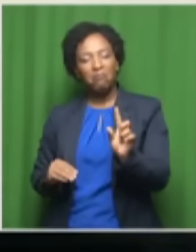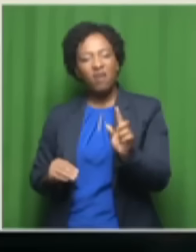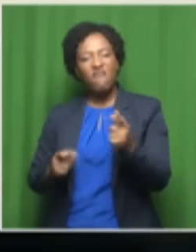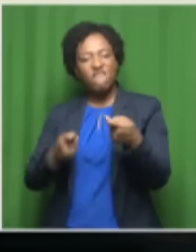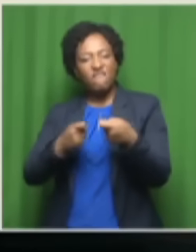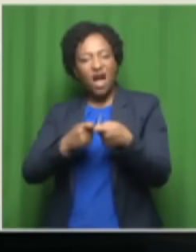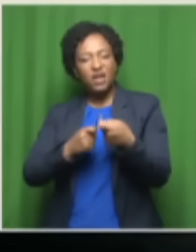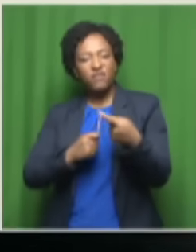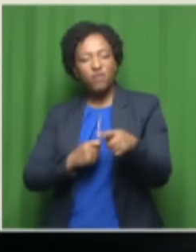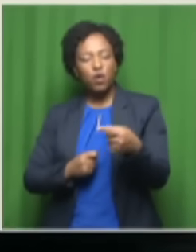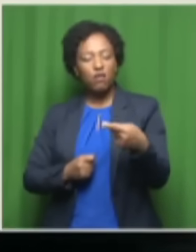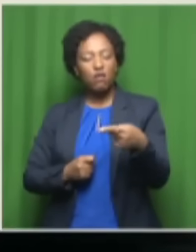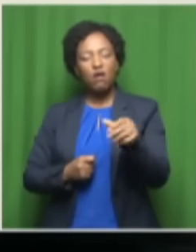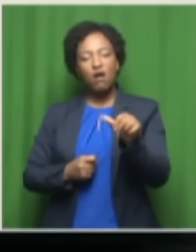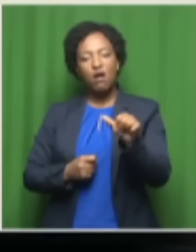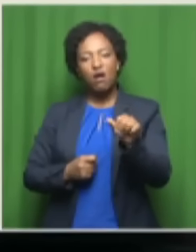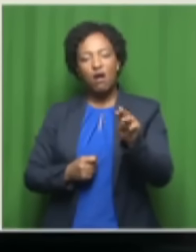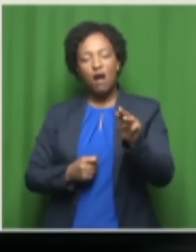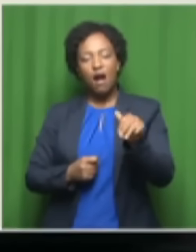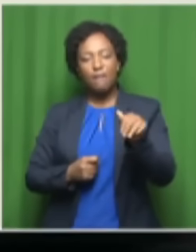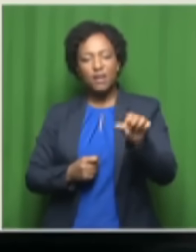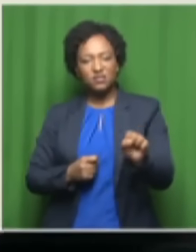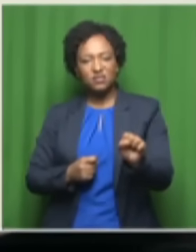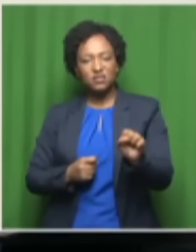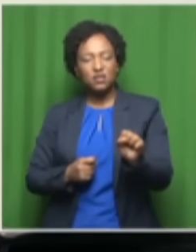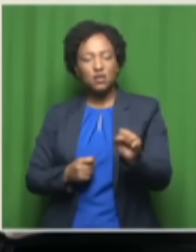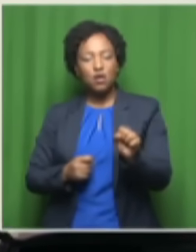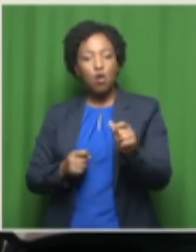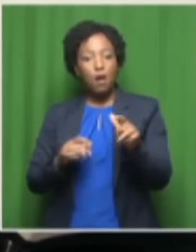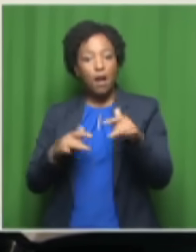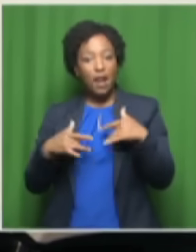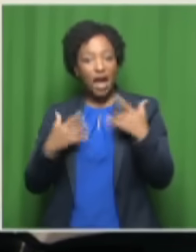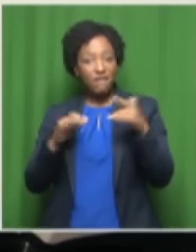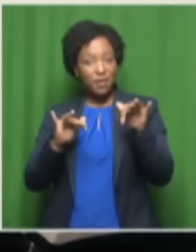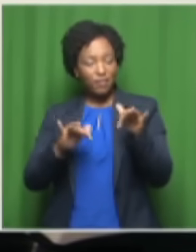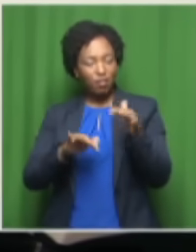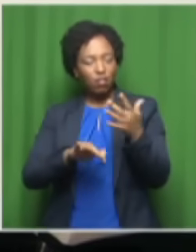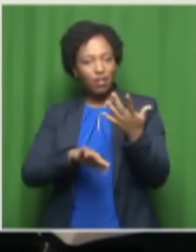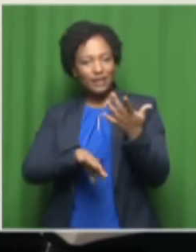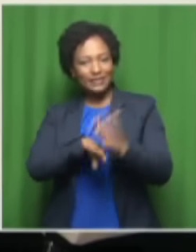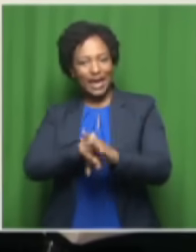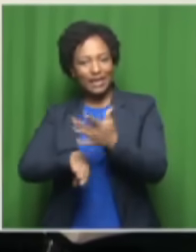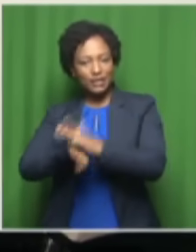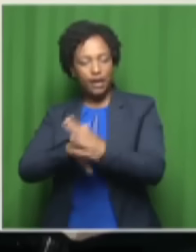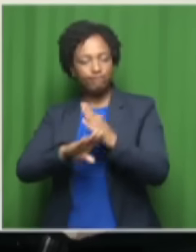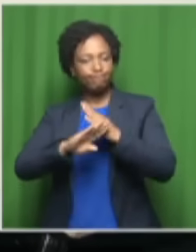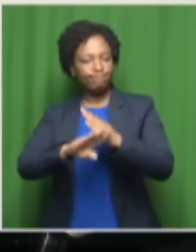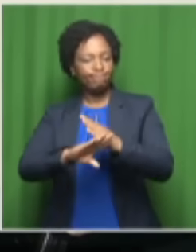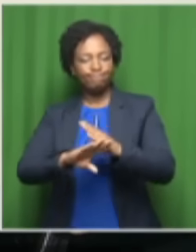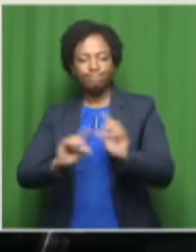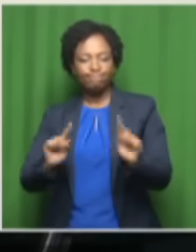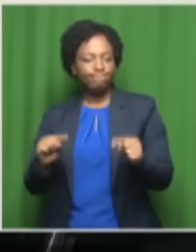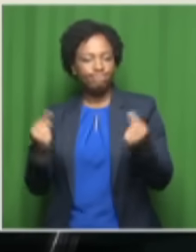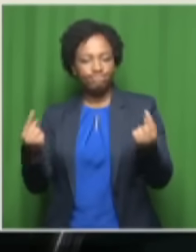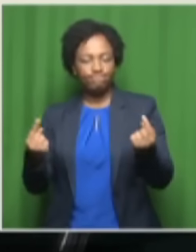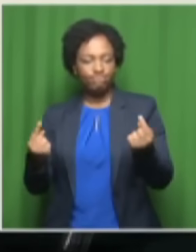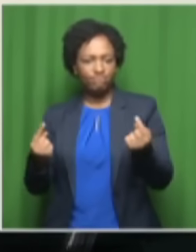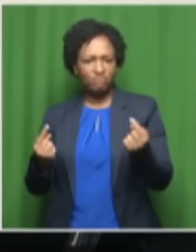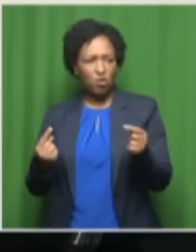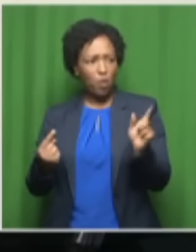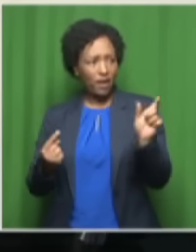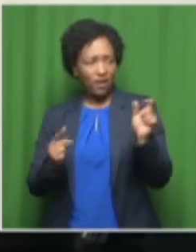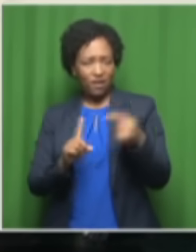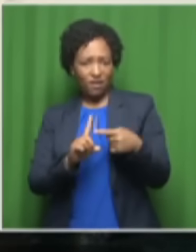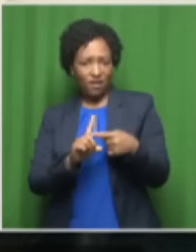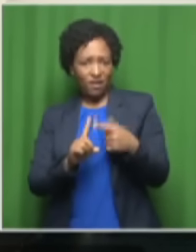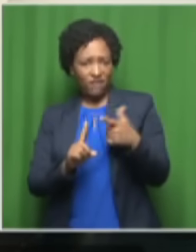and certainly not try and prevent the loss of lives of innocent Palestinians. What are you thinking of some of these utterances made?